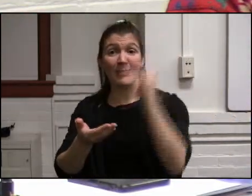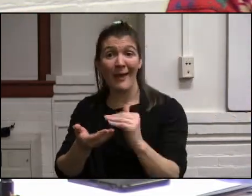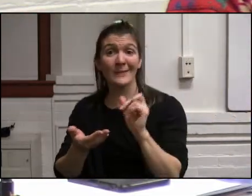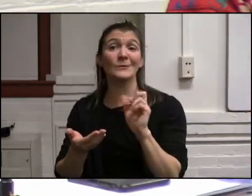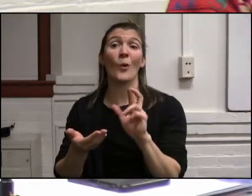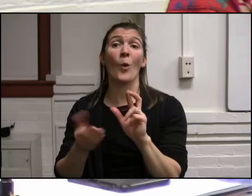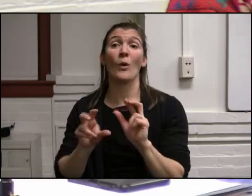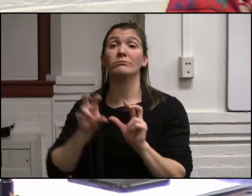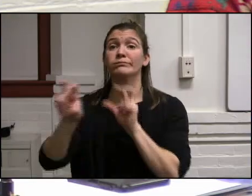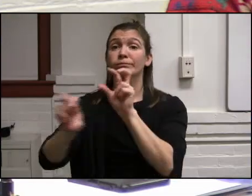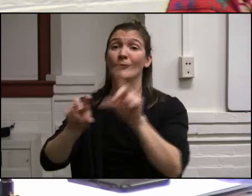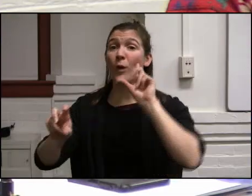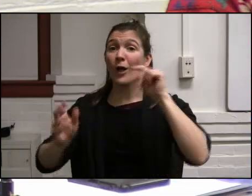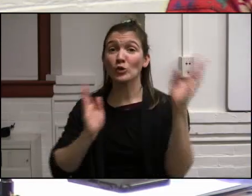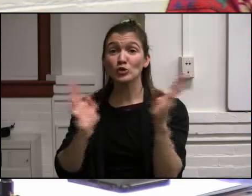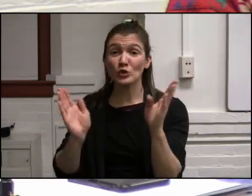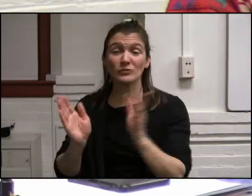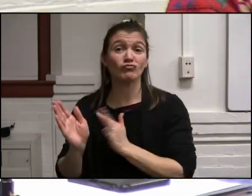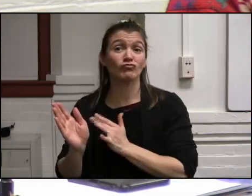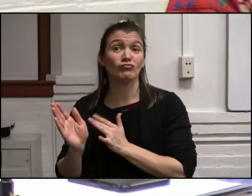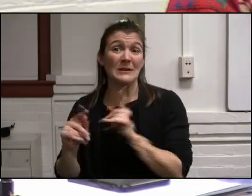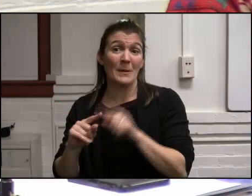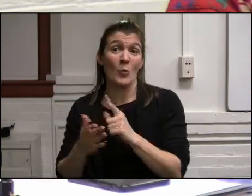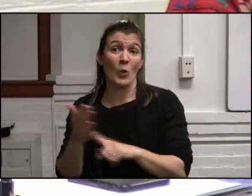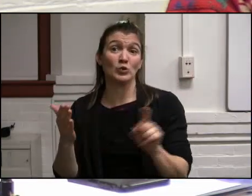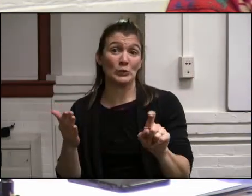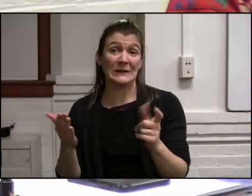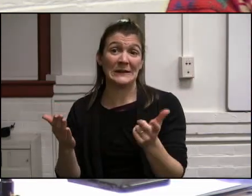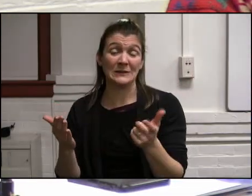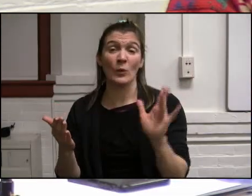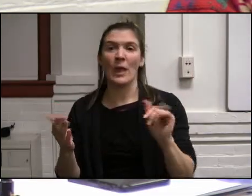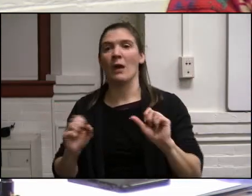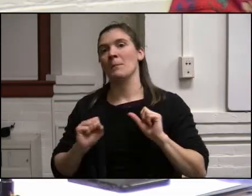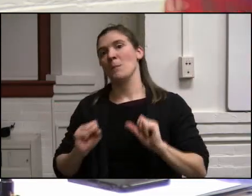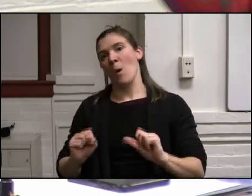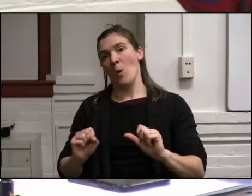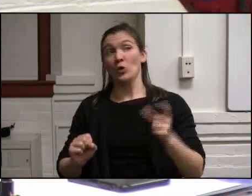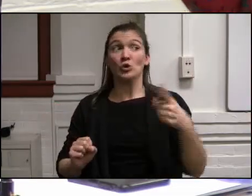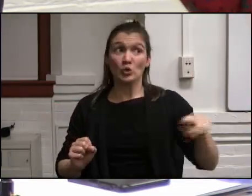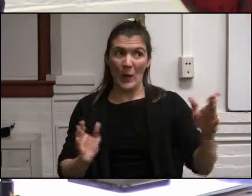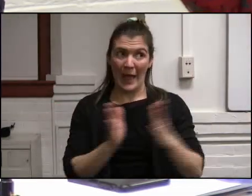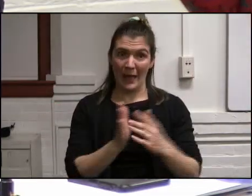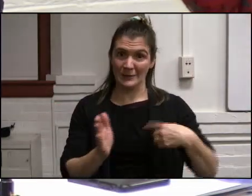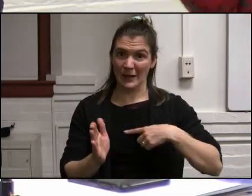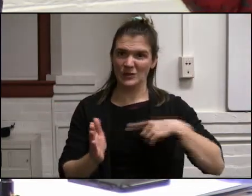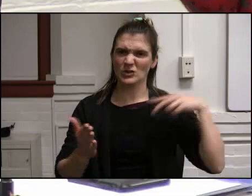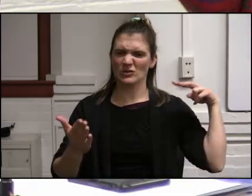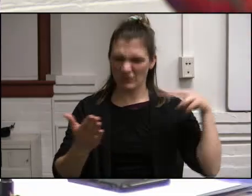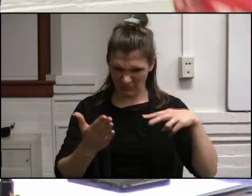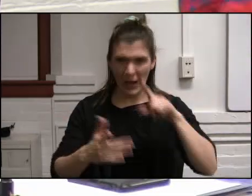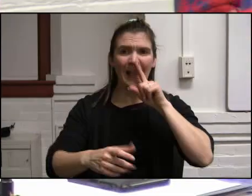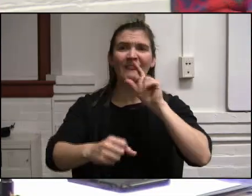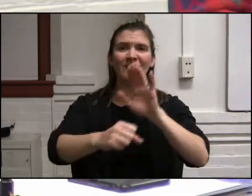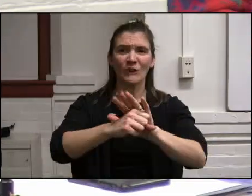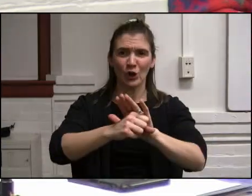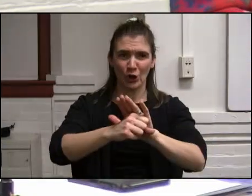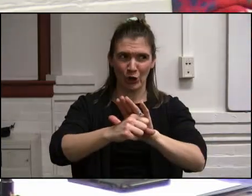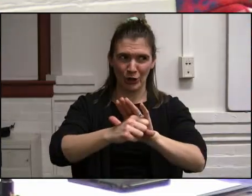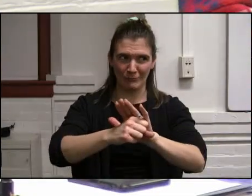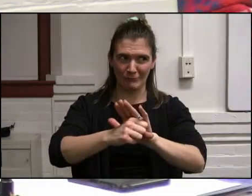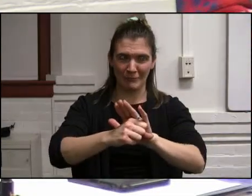other services and programs, depending on your perspective. And so you asked us to confirm for